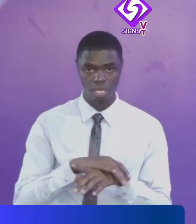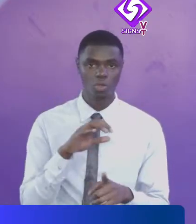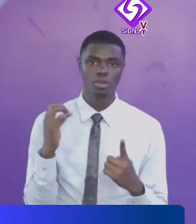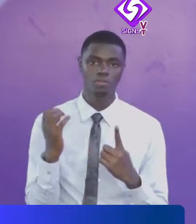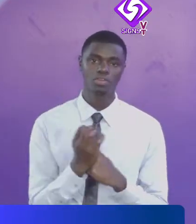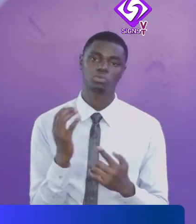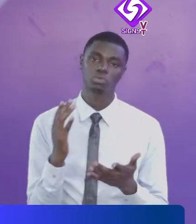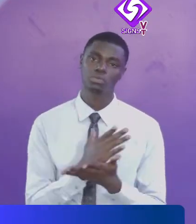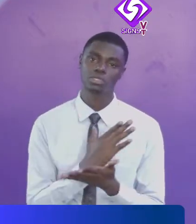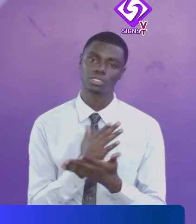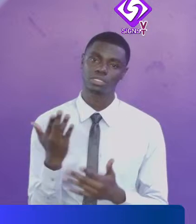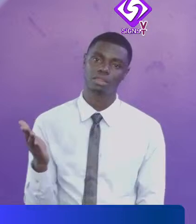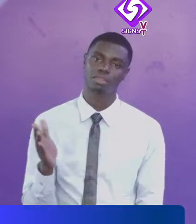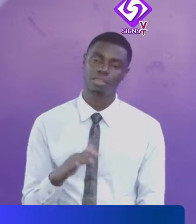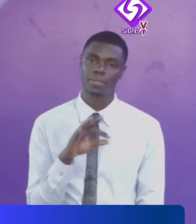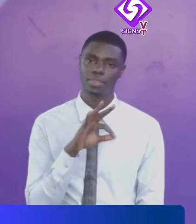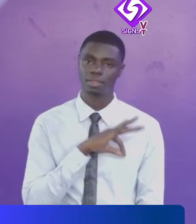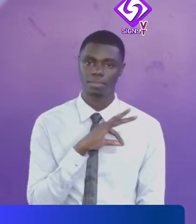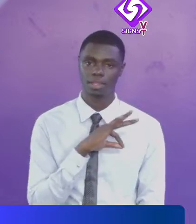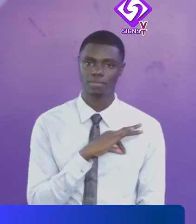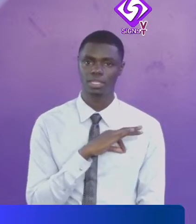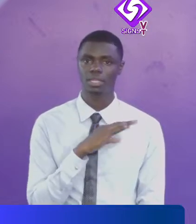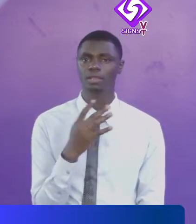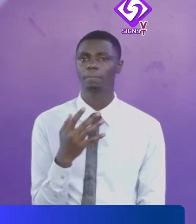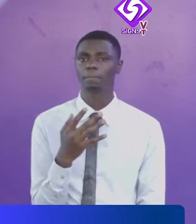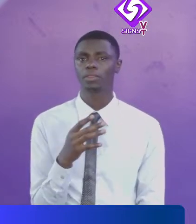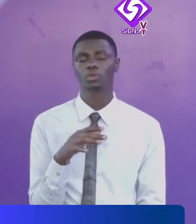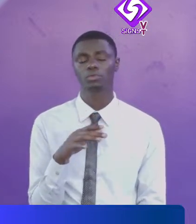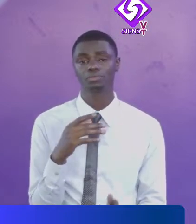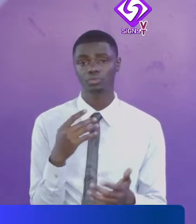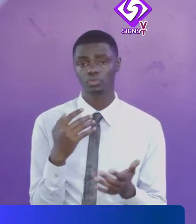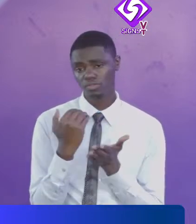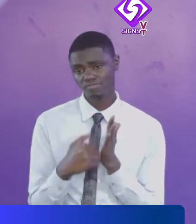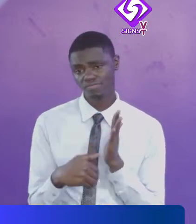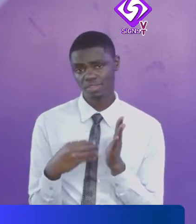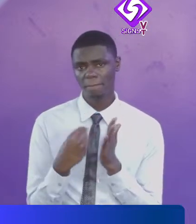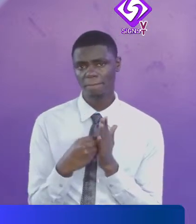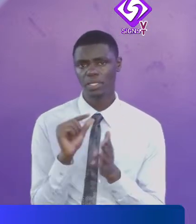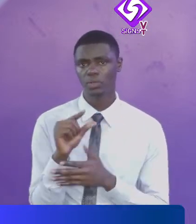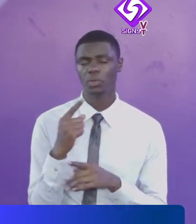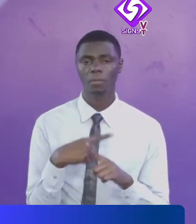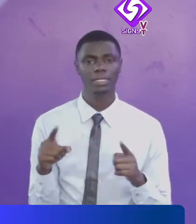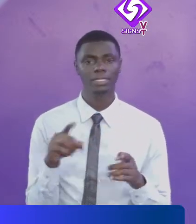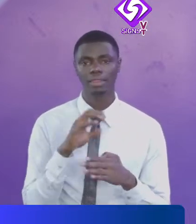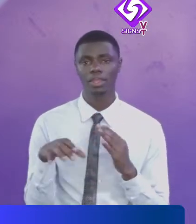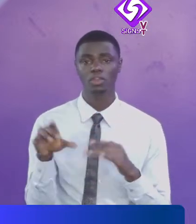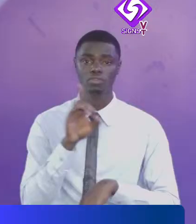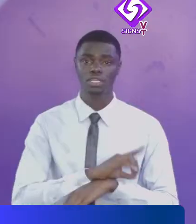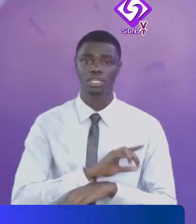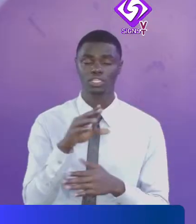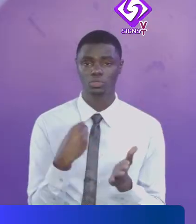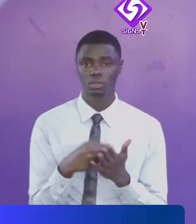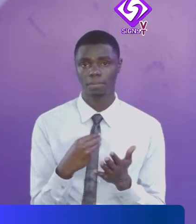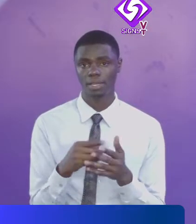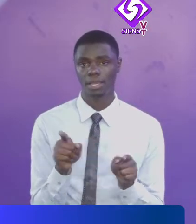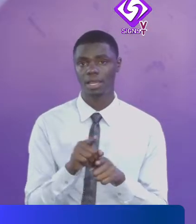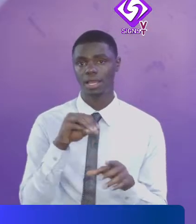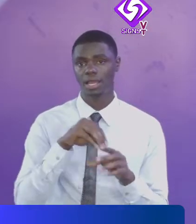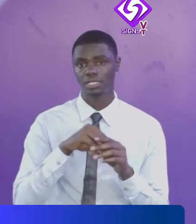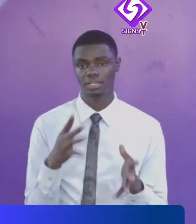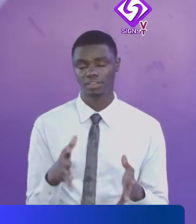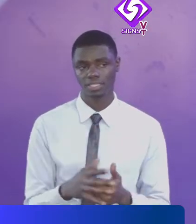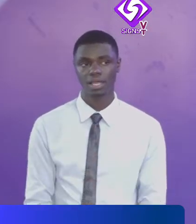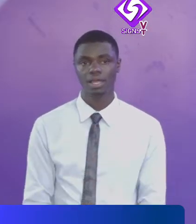with you, because we take a fee, but the rest of it is your money. We pay that out to you as an investor, and you make your money in